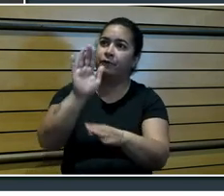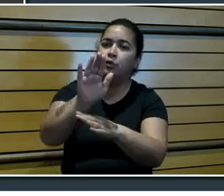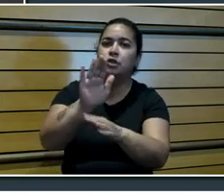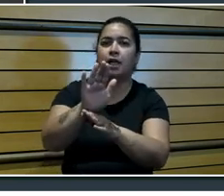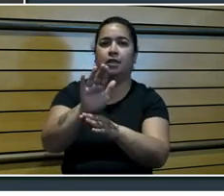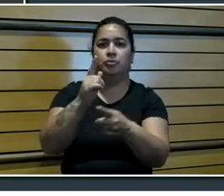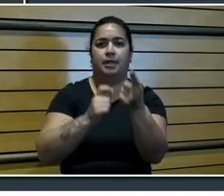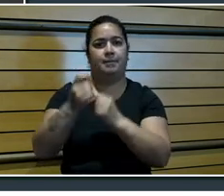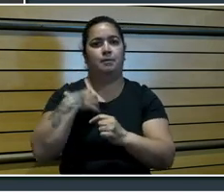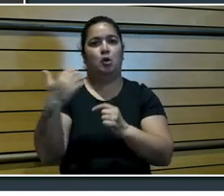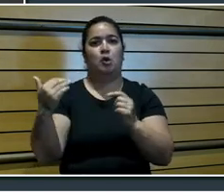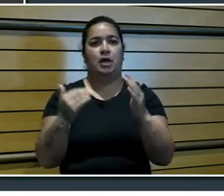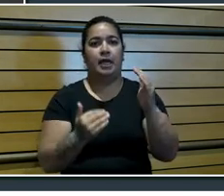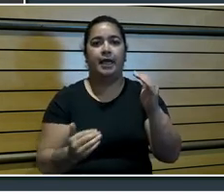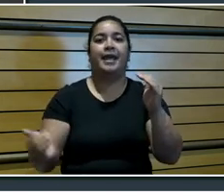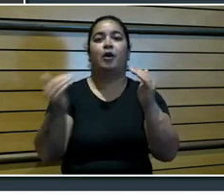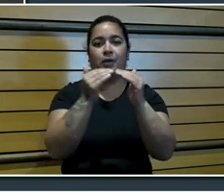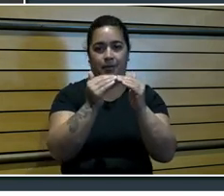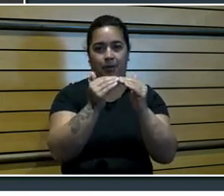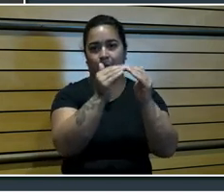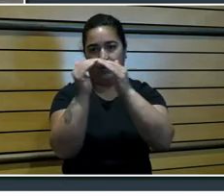more equitable society. And I'll pass it on to Jack Evans,